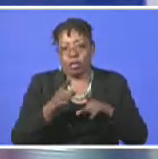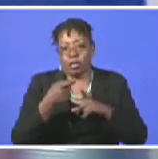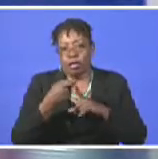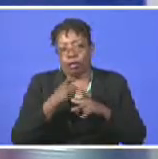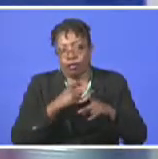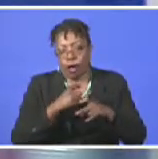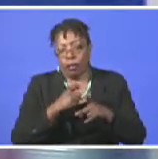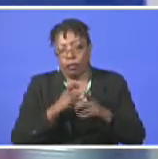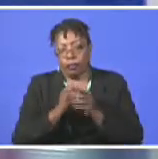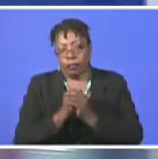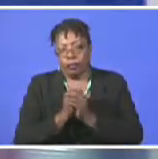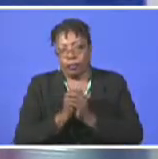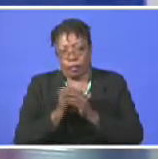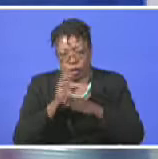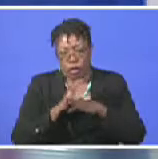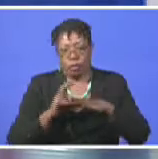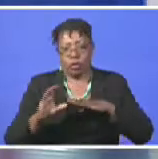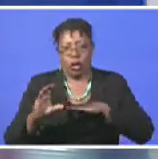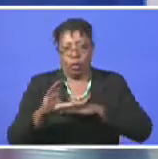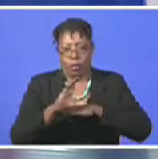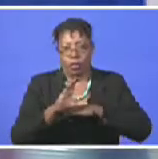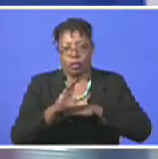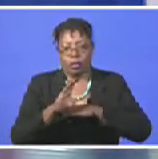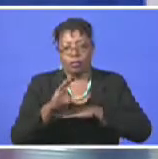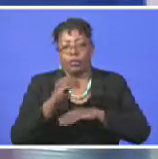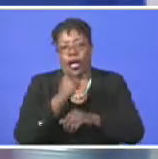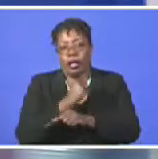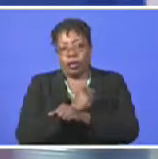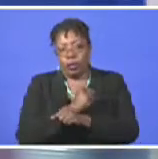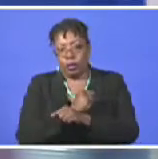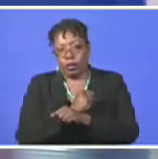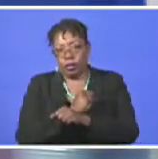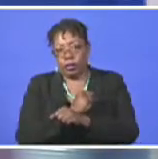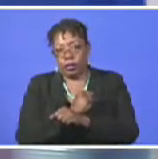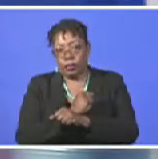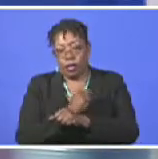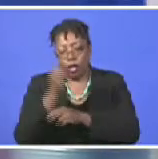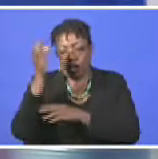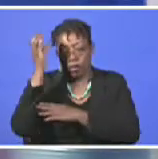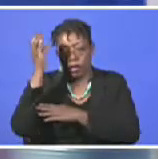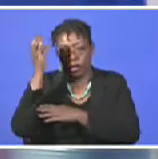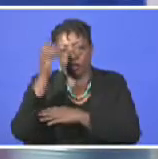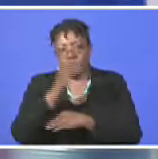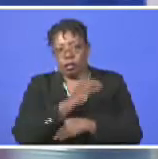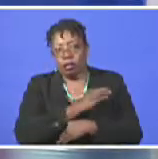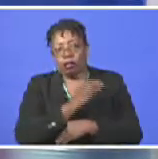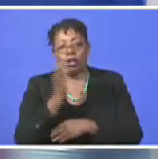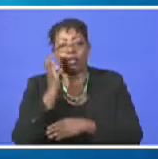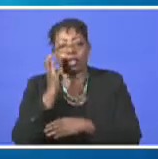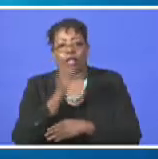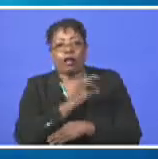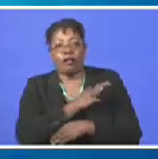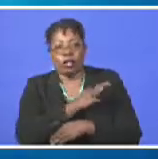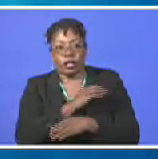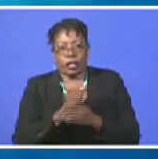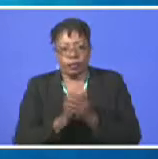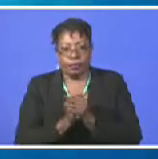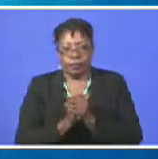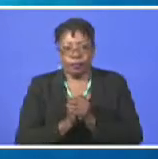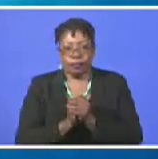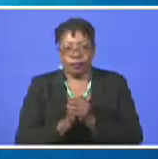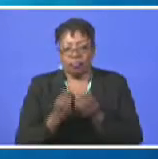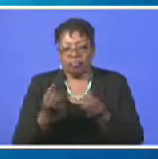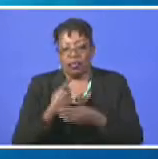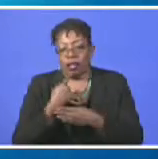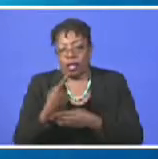chairman of the Bahamas Chamber of Commerce and Employers Confederation, Crystal Rutherford Ferguson. There are no